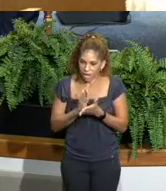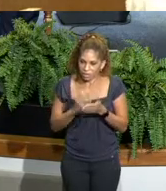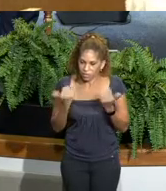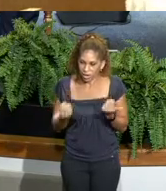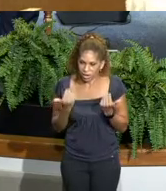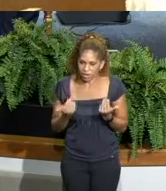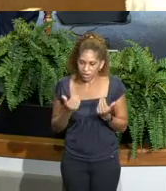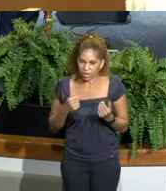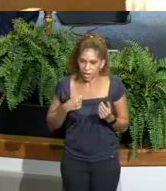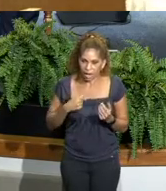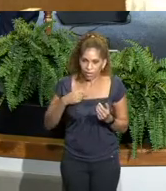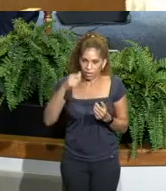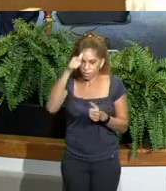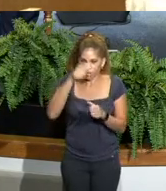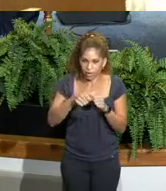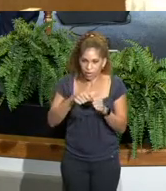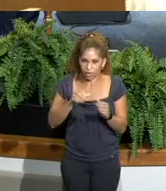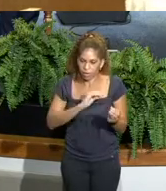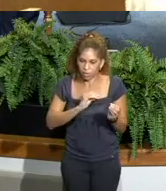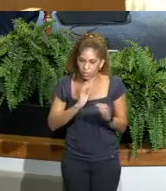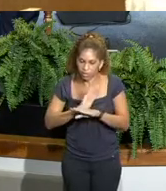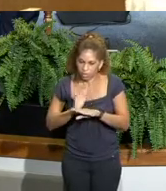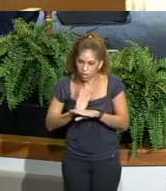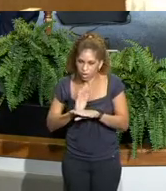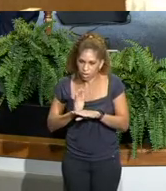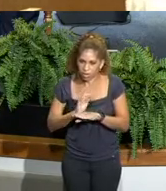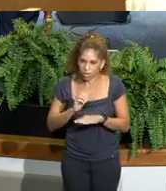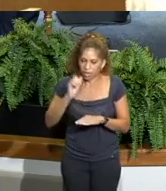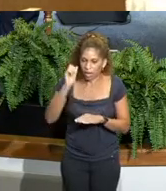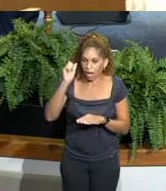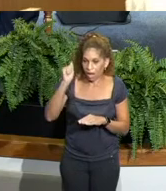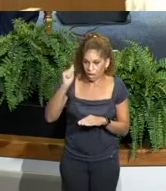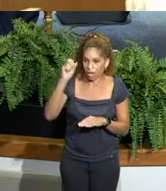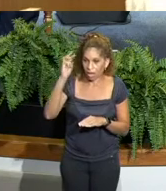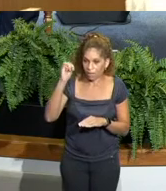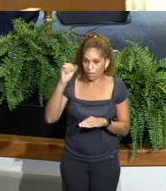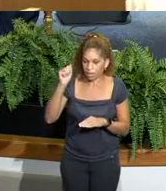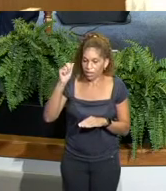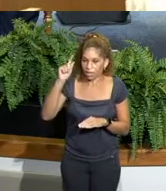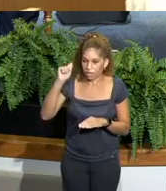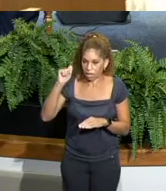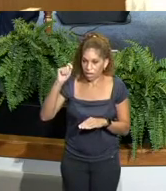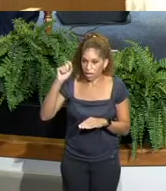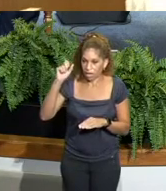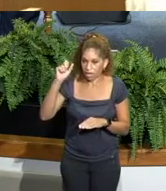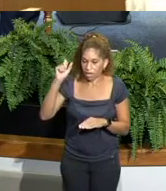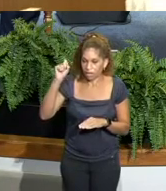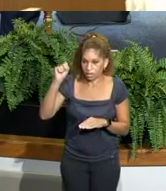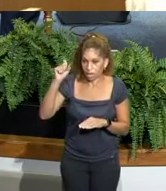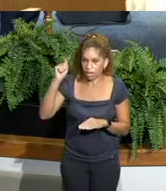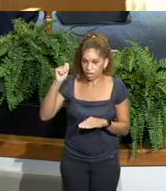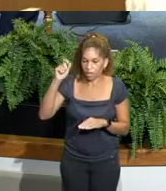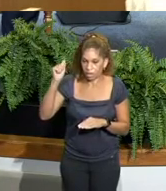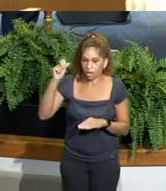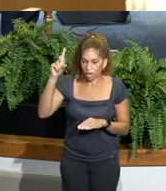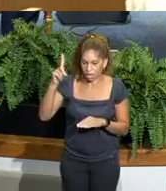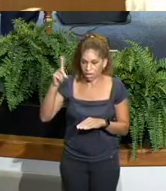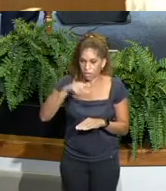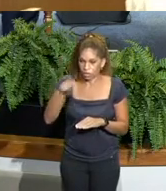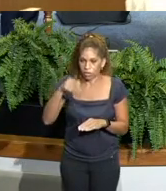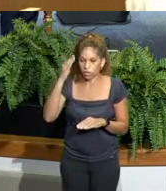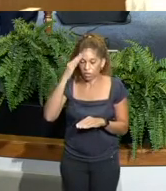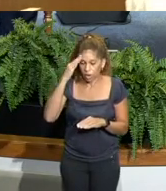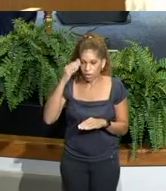I remember when the movie Amistad came out. And Amistad in the movie, you know about